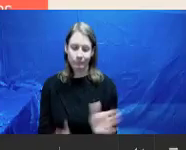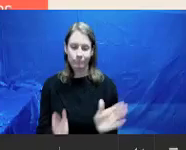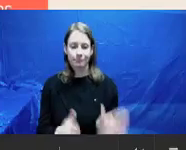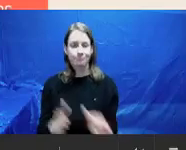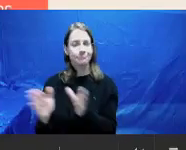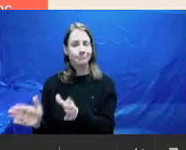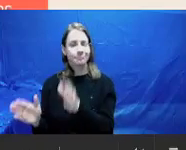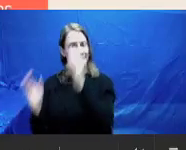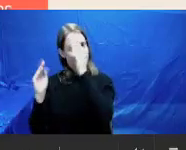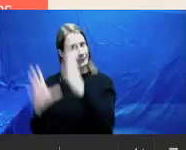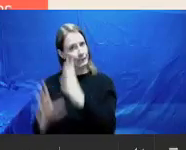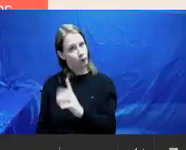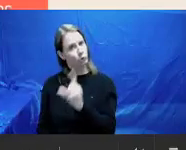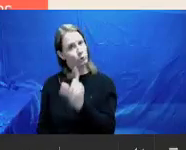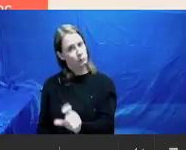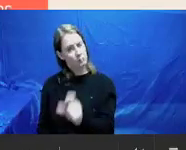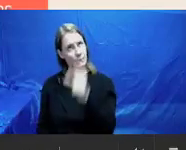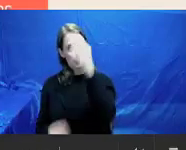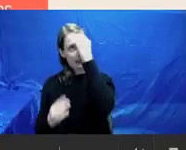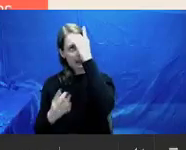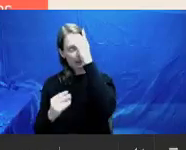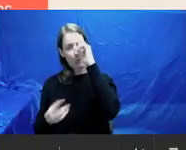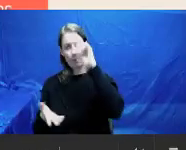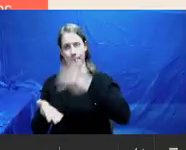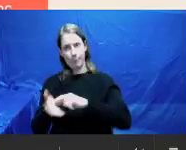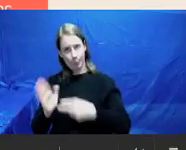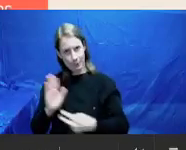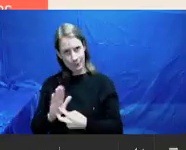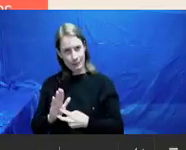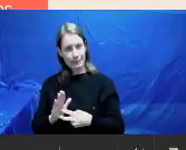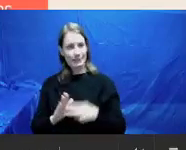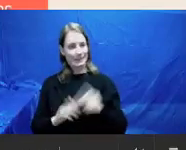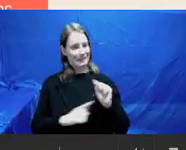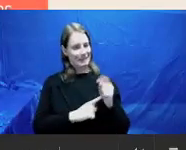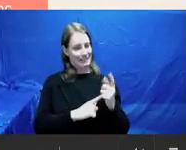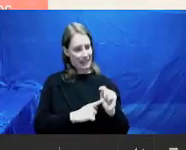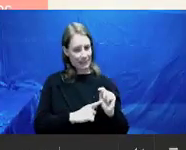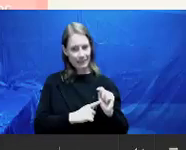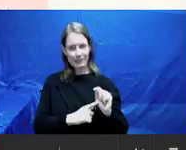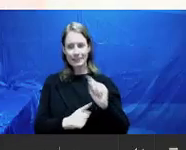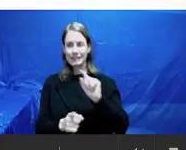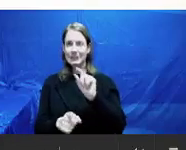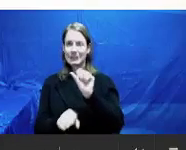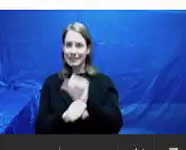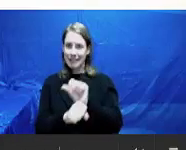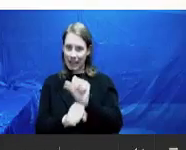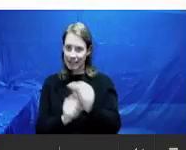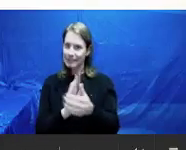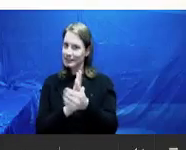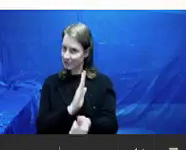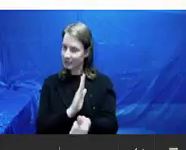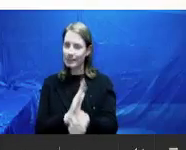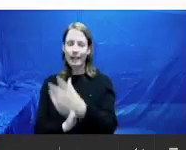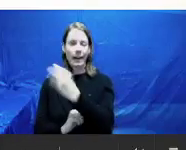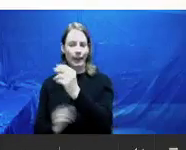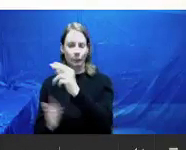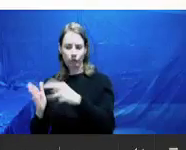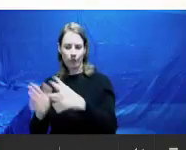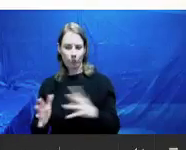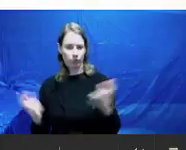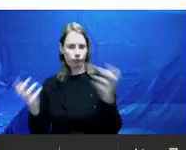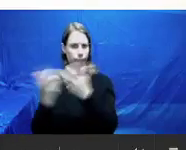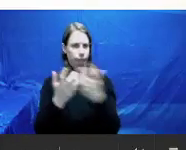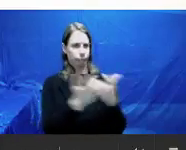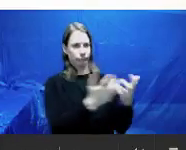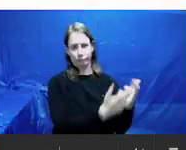matches between text, task, and reader. Thank you so much for learning with me today. It's always a pleasure for me to be